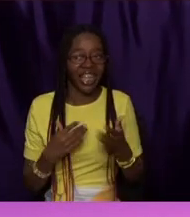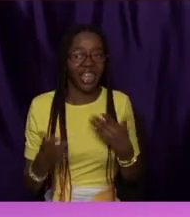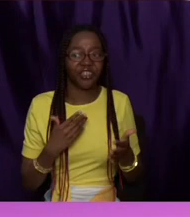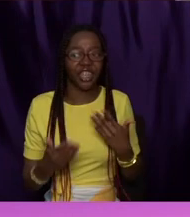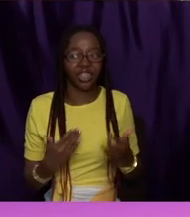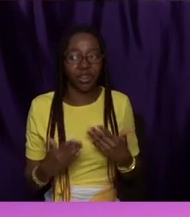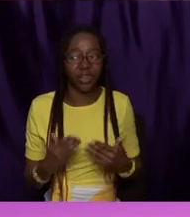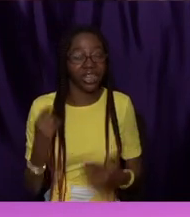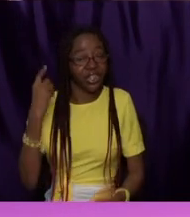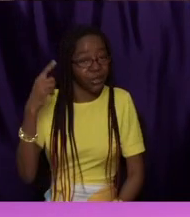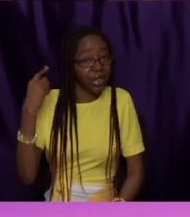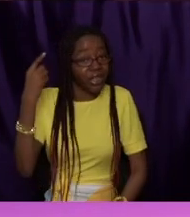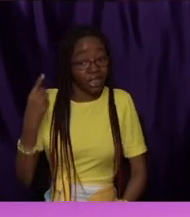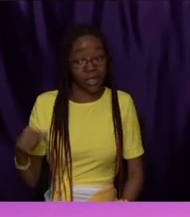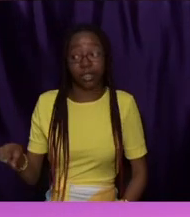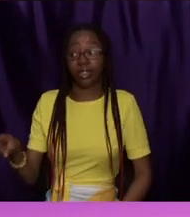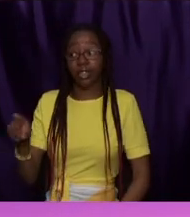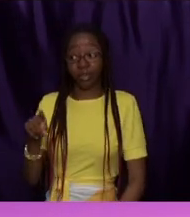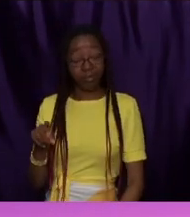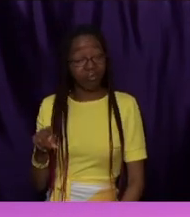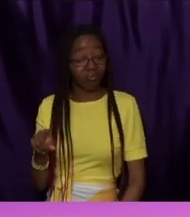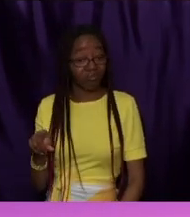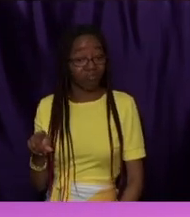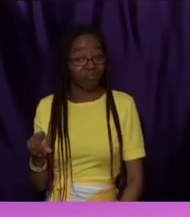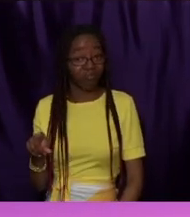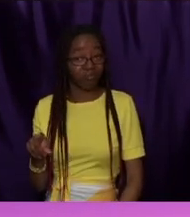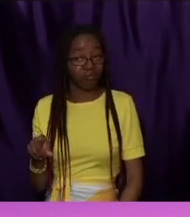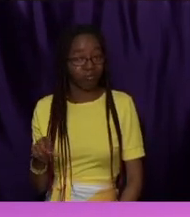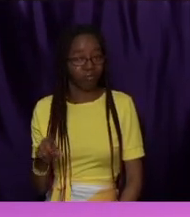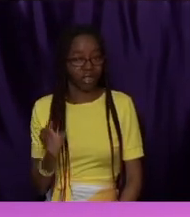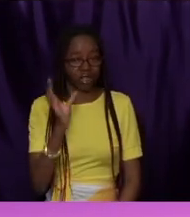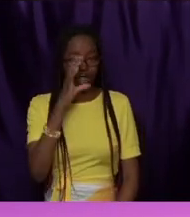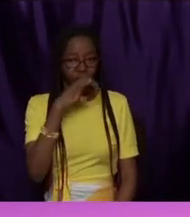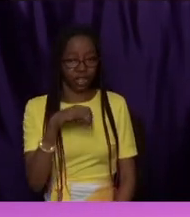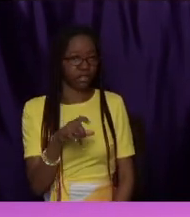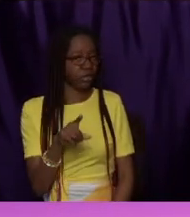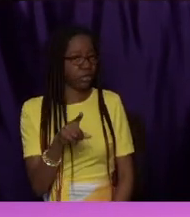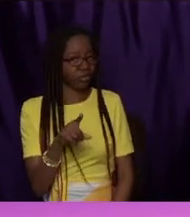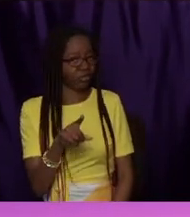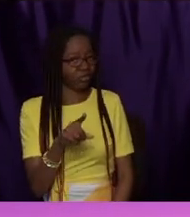looks crazy to them and it looks crazy to you.